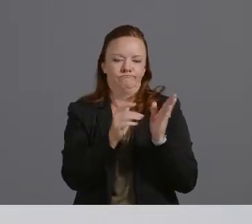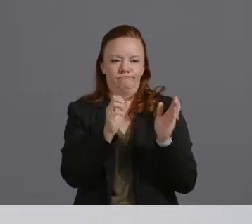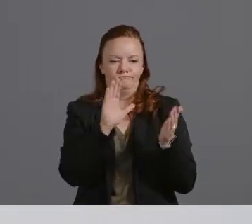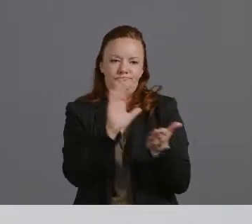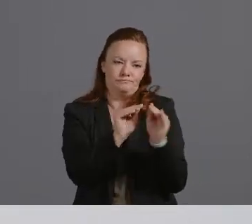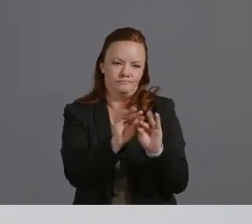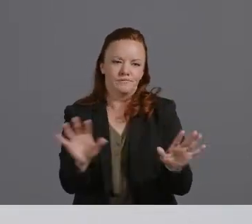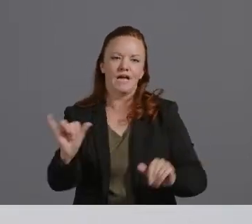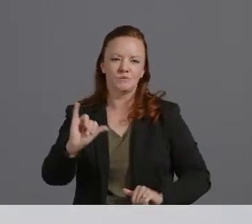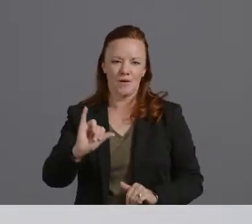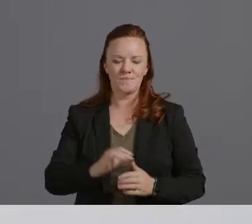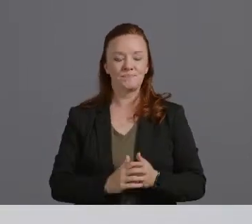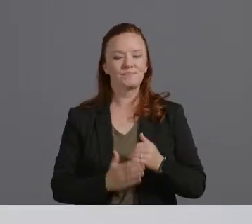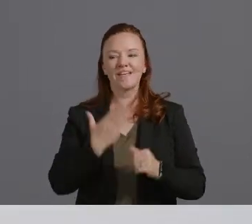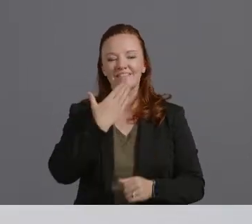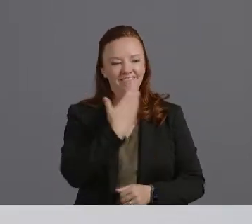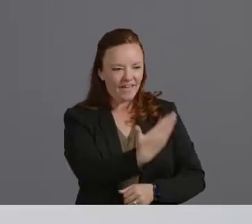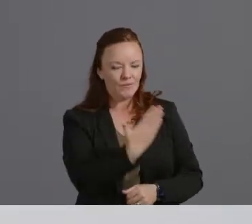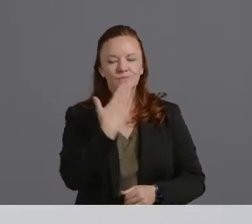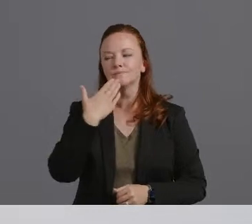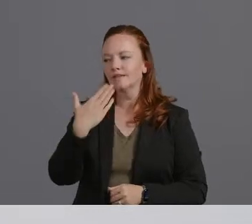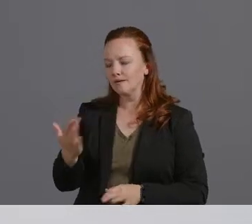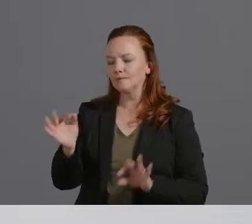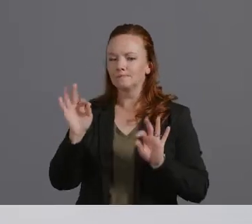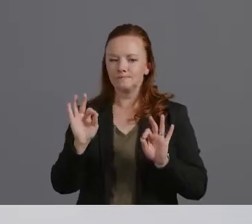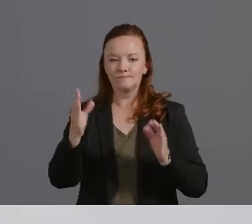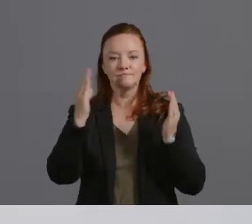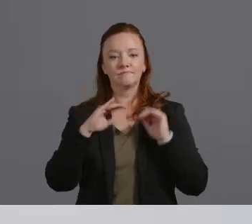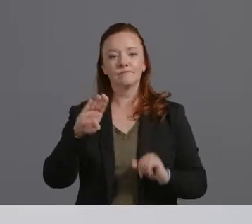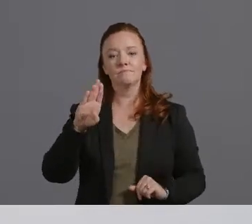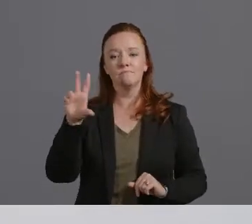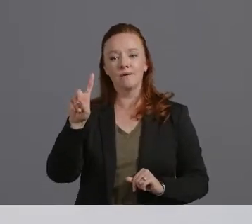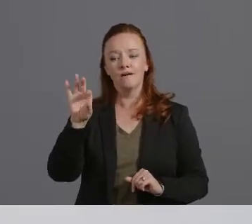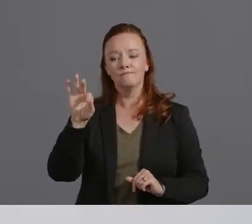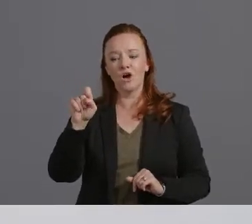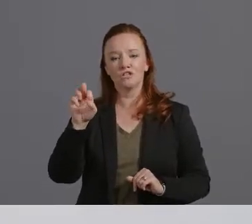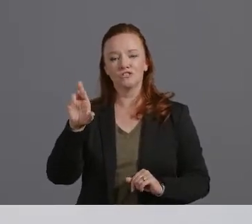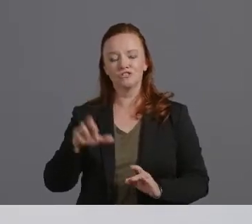Okay, thank you. You're welcome. Thank you. Next, we have Bud Foster. Hi, Bud.